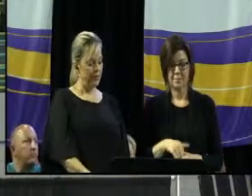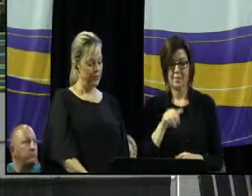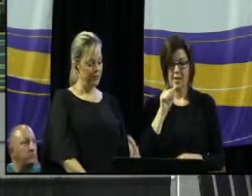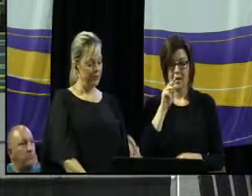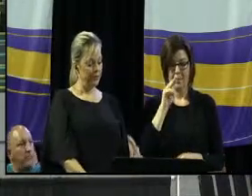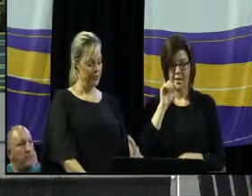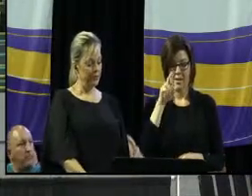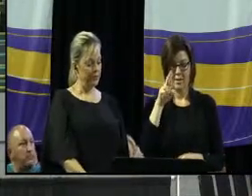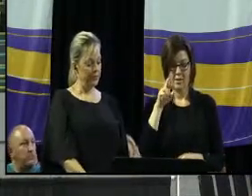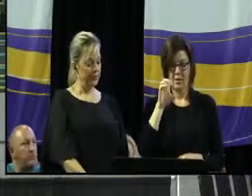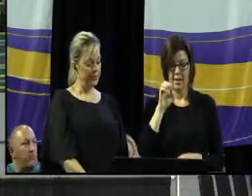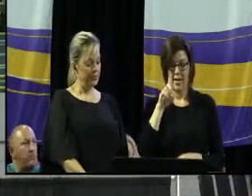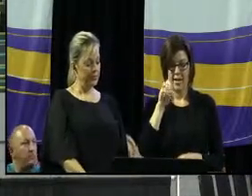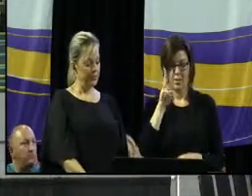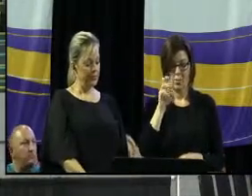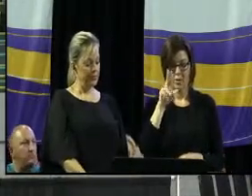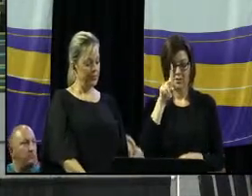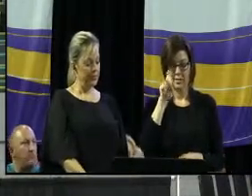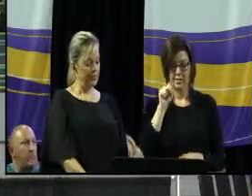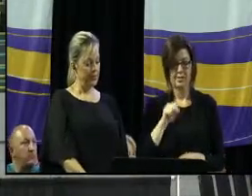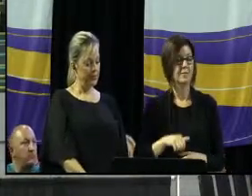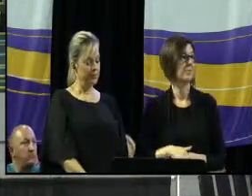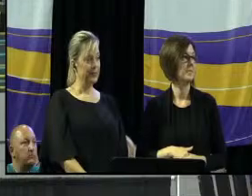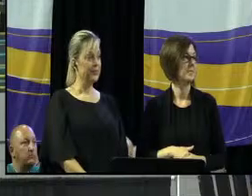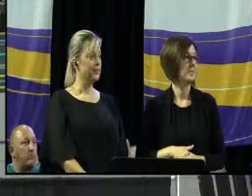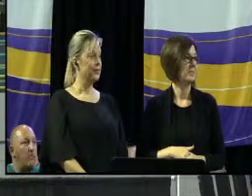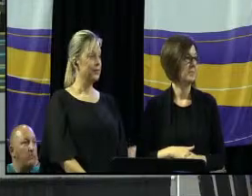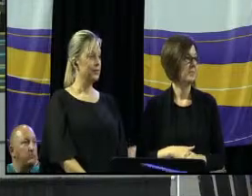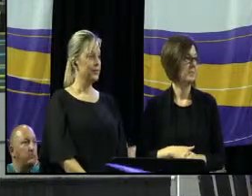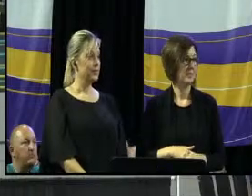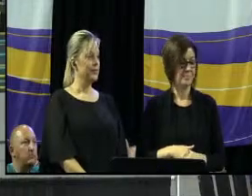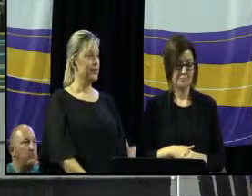Amir Katron Edwards.